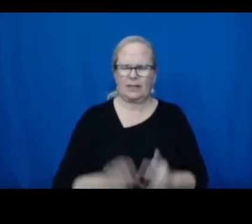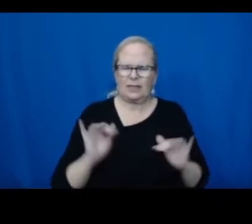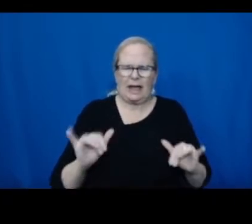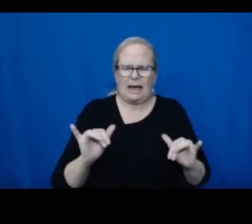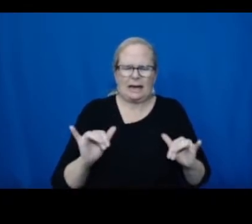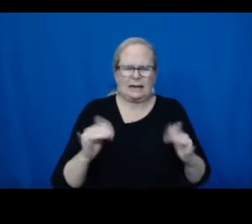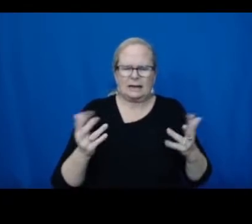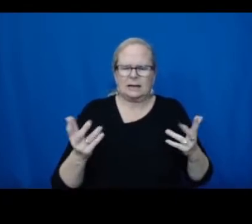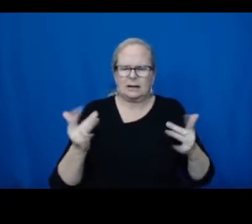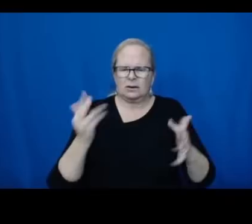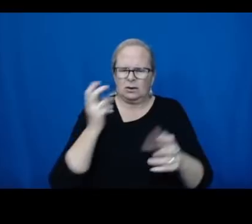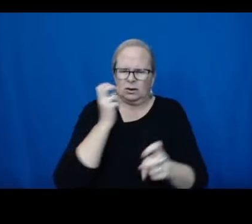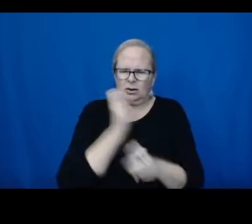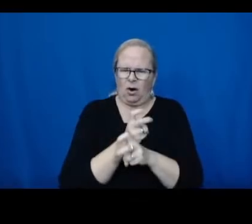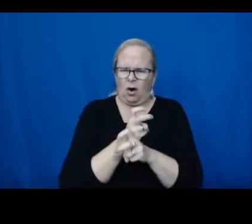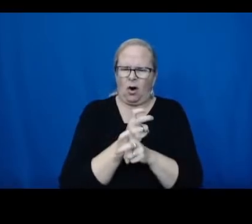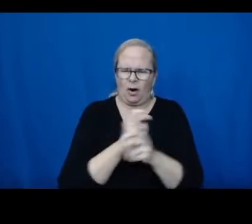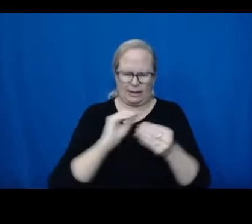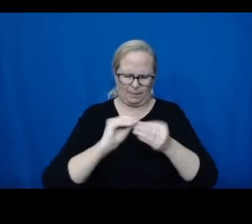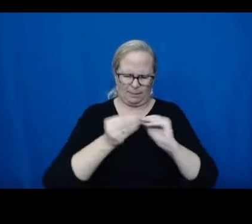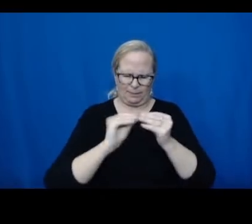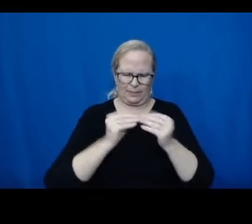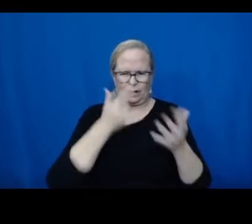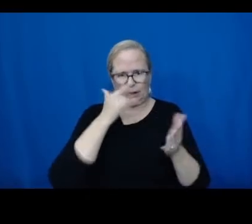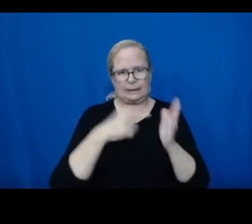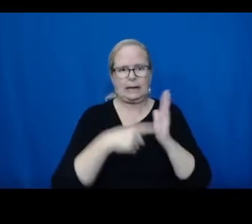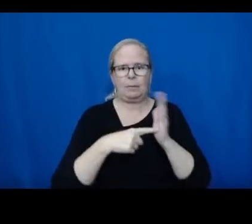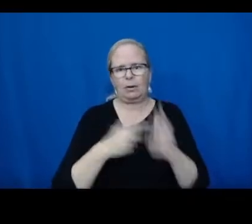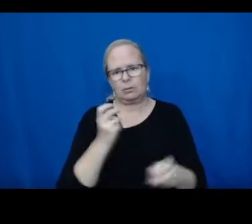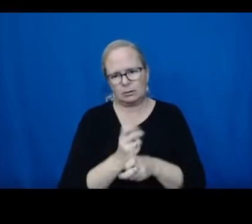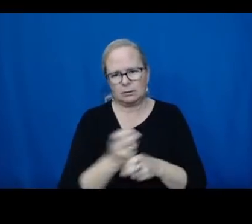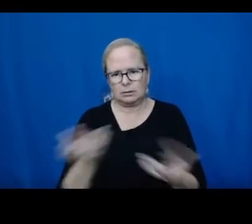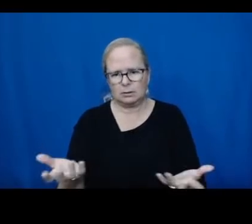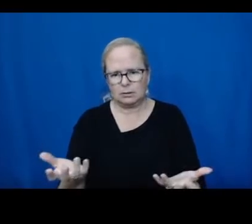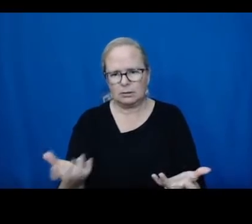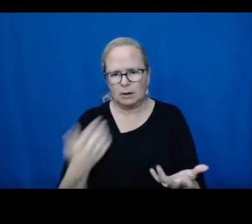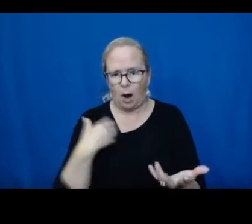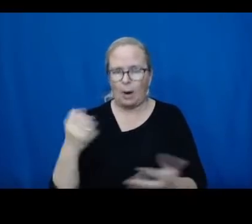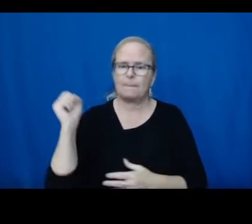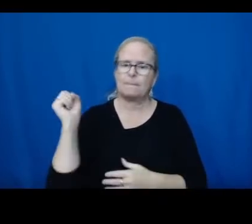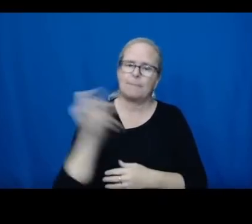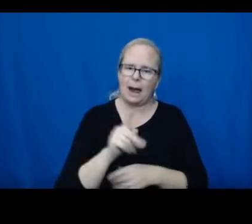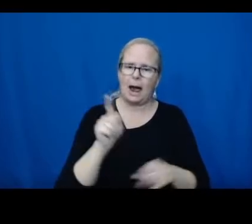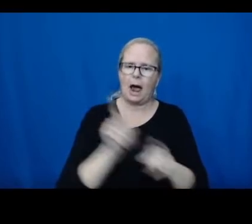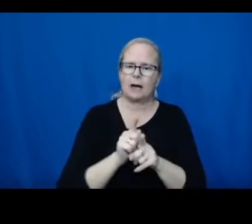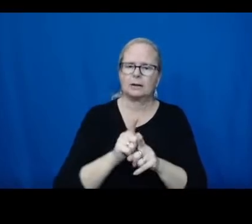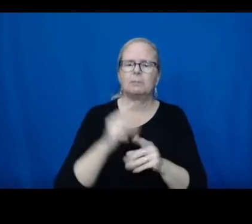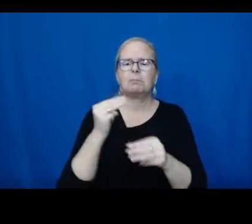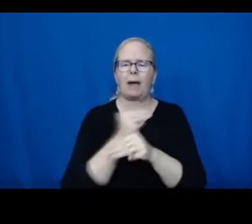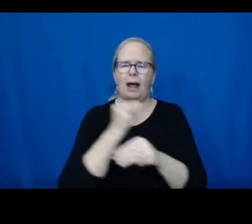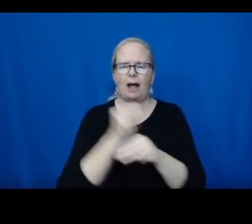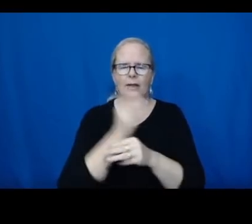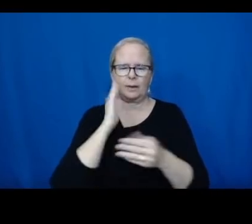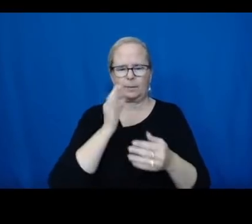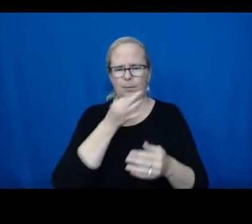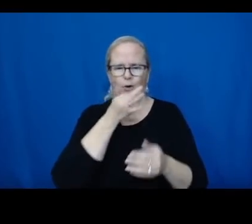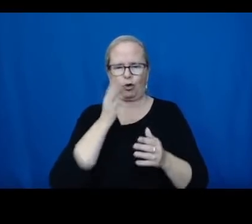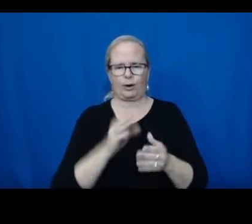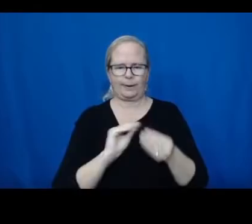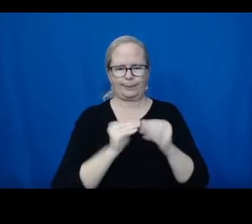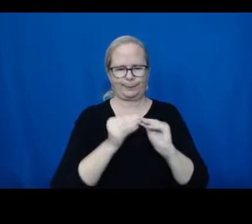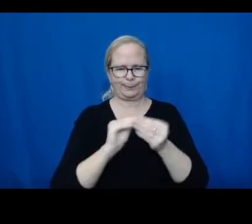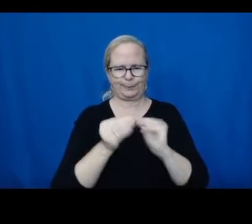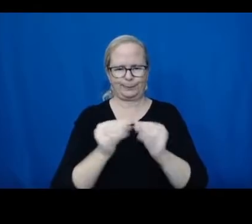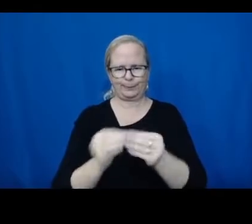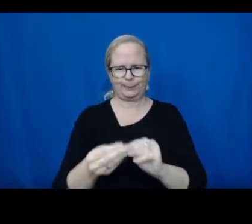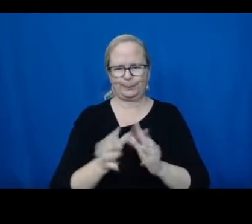skills. But the qualitative human behavior and engagement part shouldn't be underestimated, I think, as we go